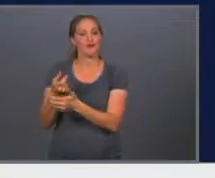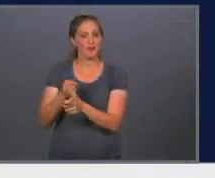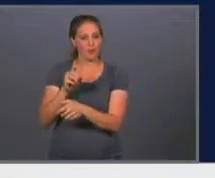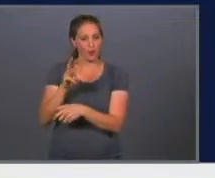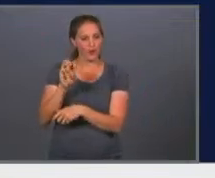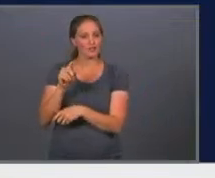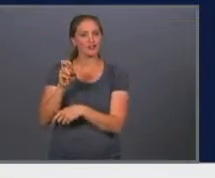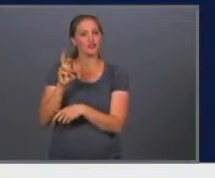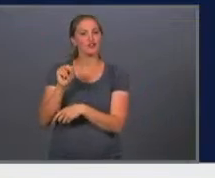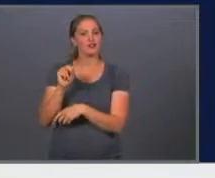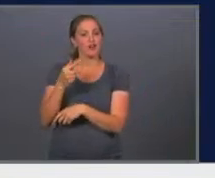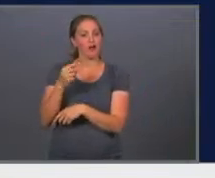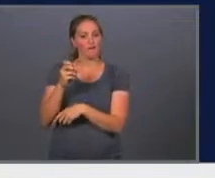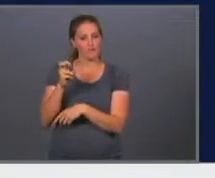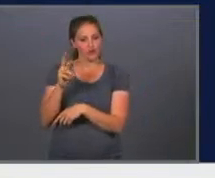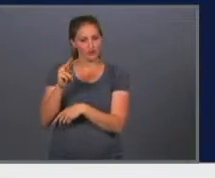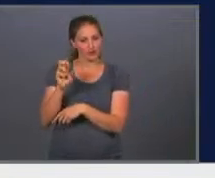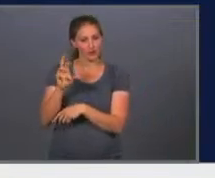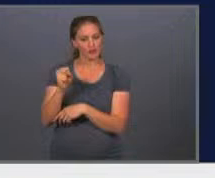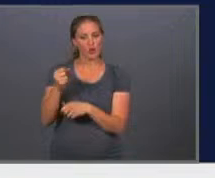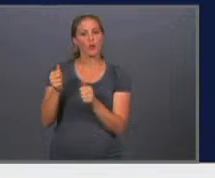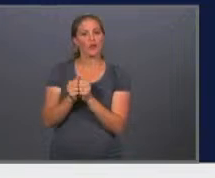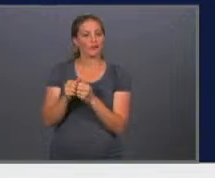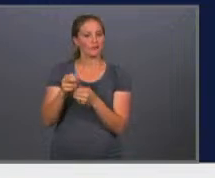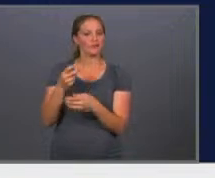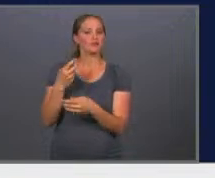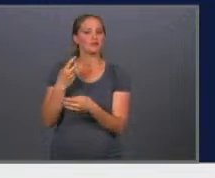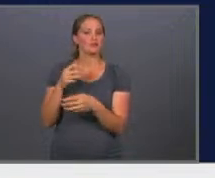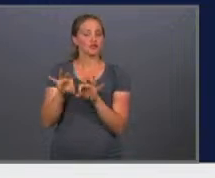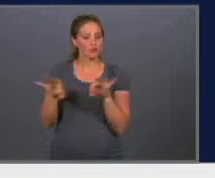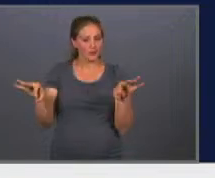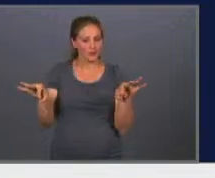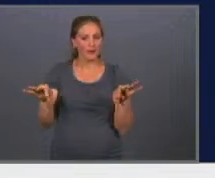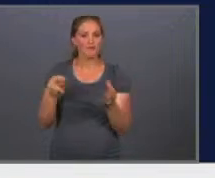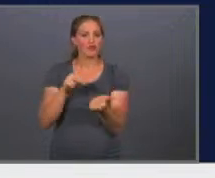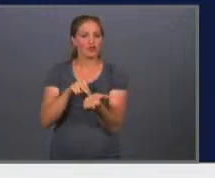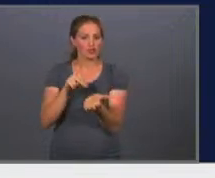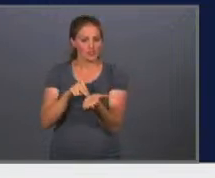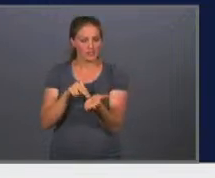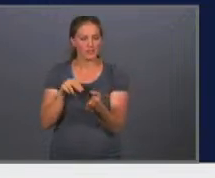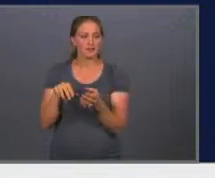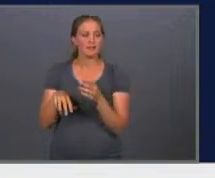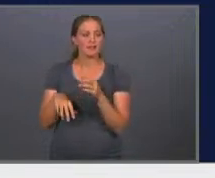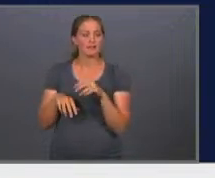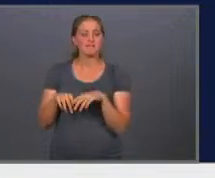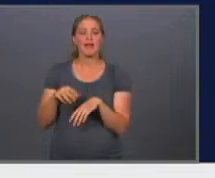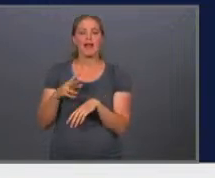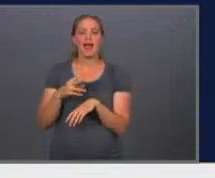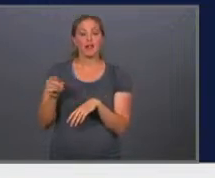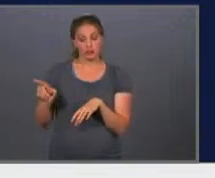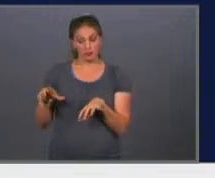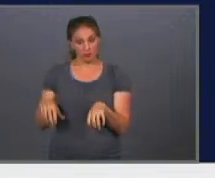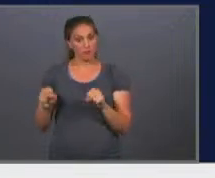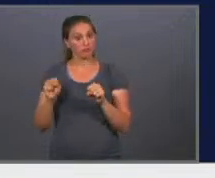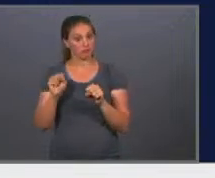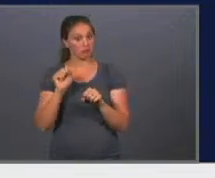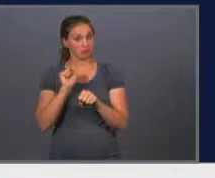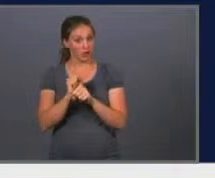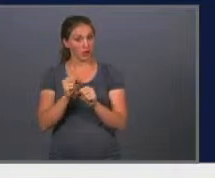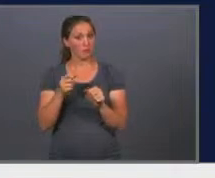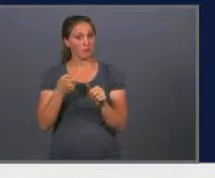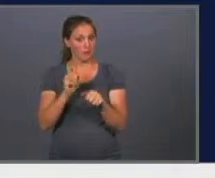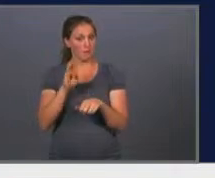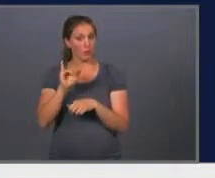Governors with a degree in nursing instruction. And she was able to get a job at BYU with that. But the